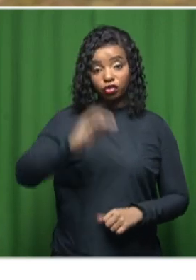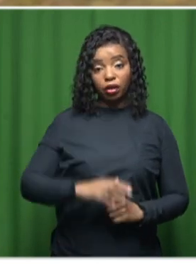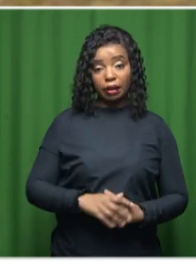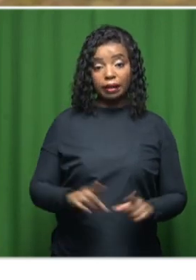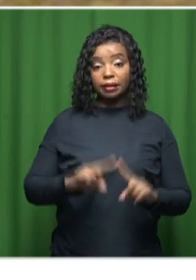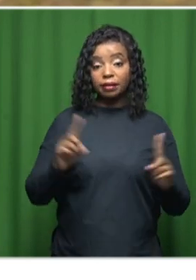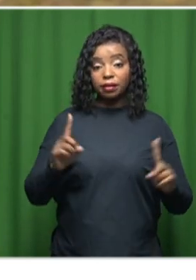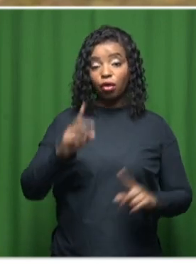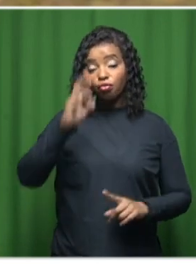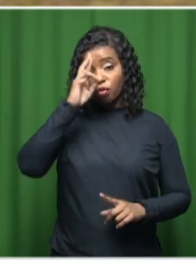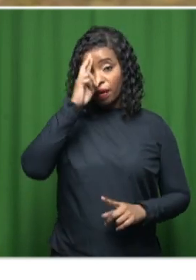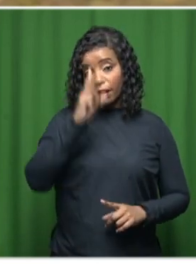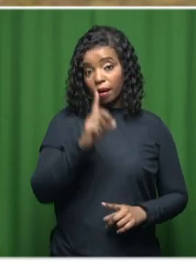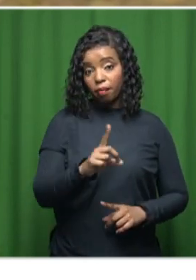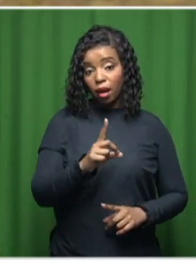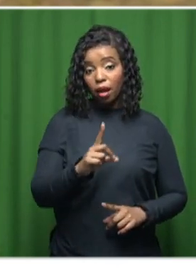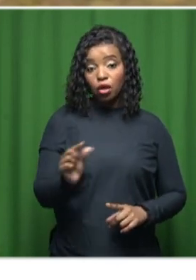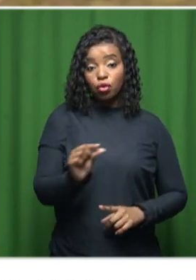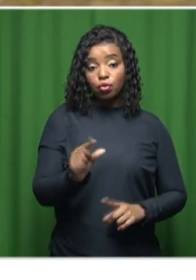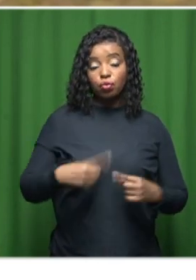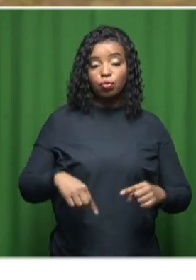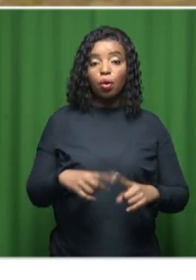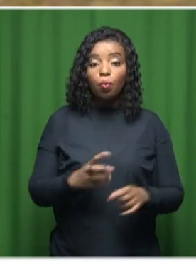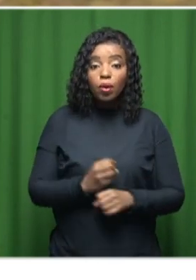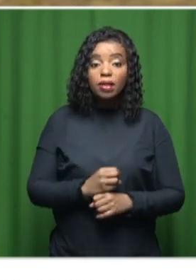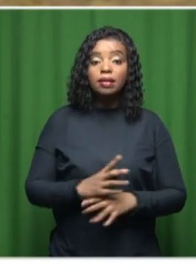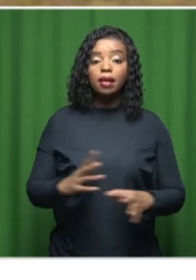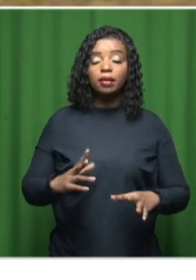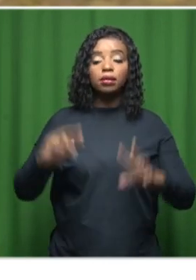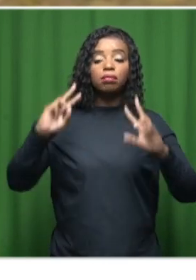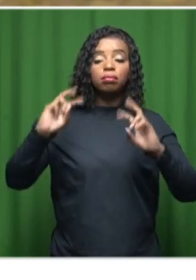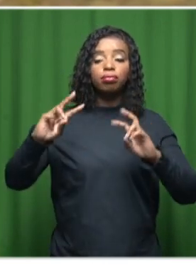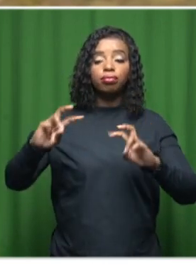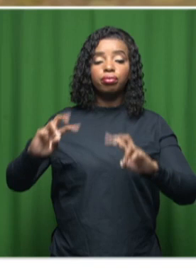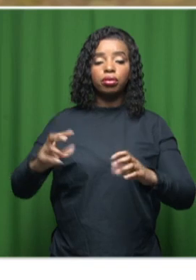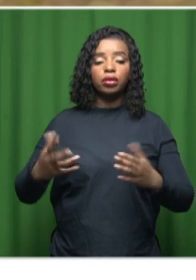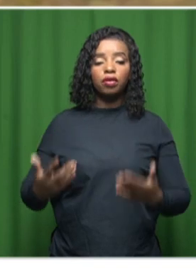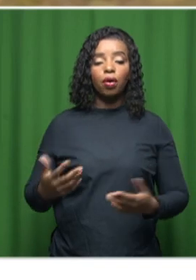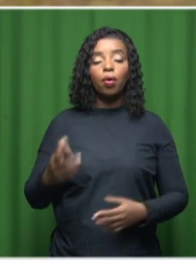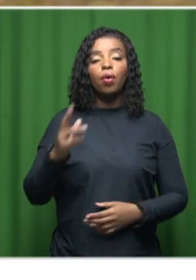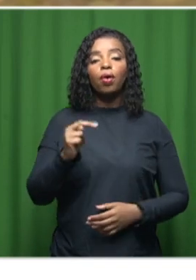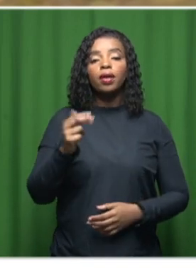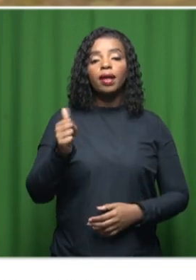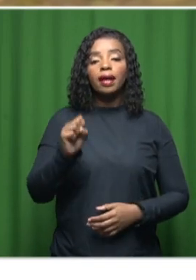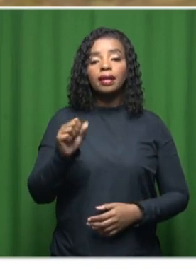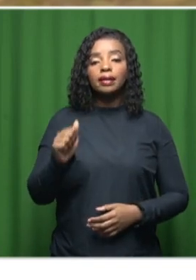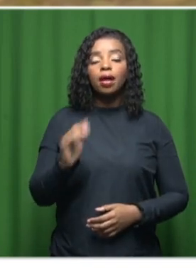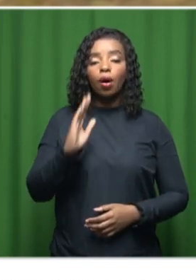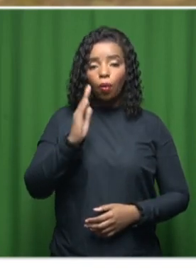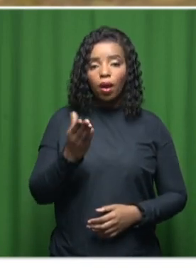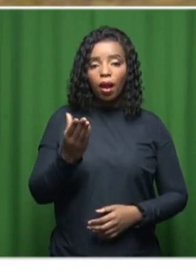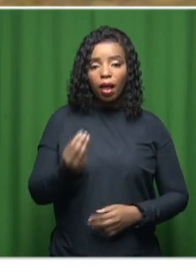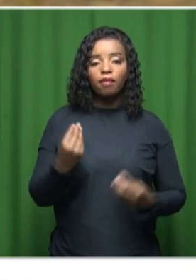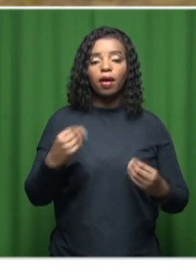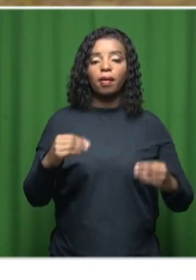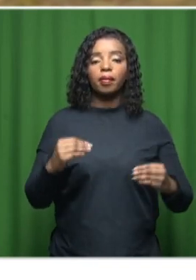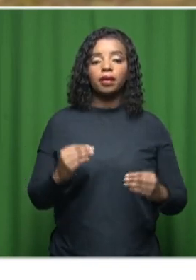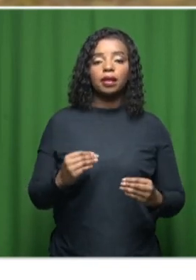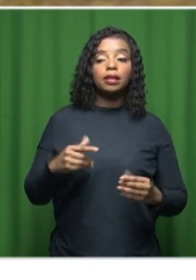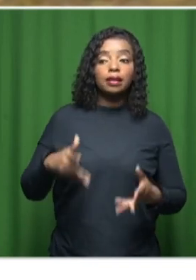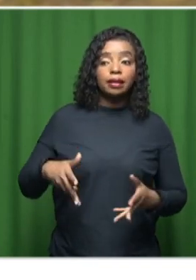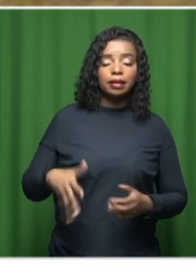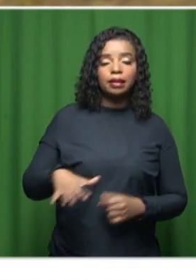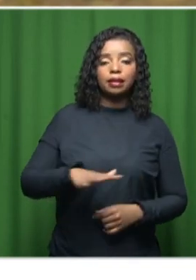soon as we start doing the tracking for NASA, there would be revenues that would start to come in this area to the space